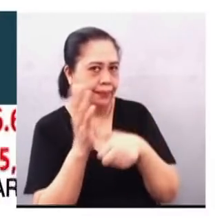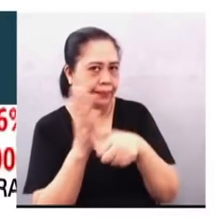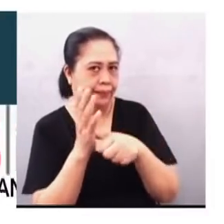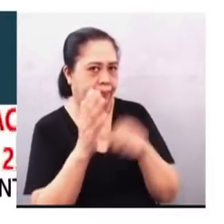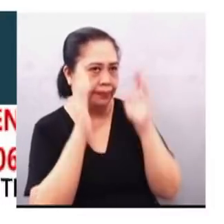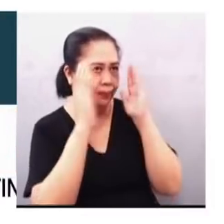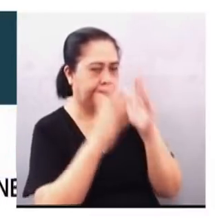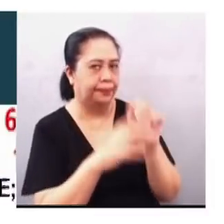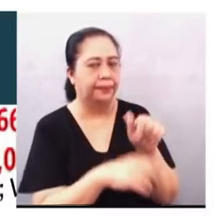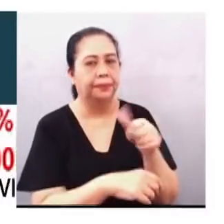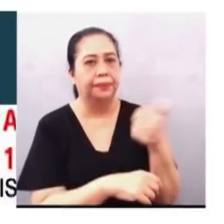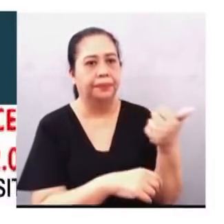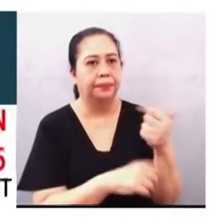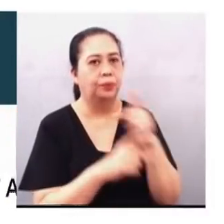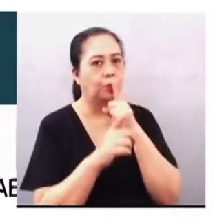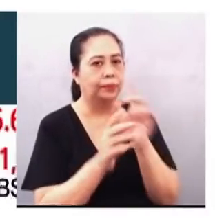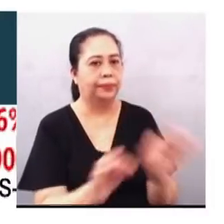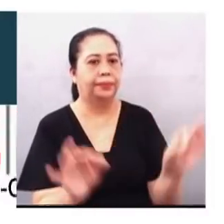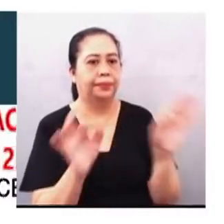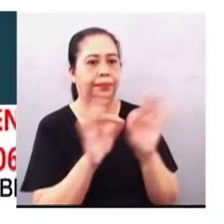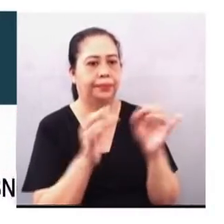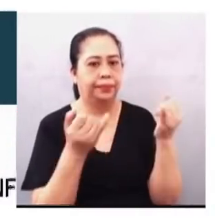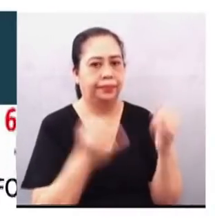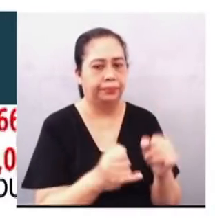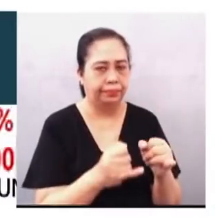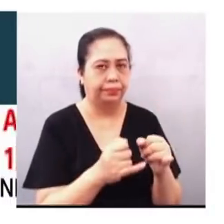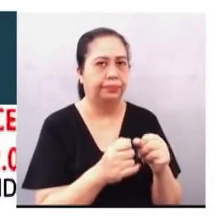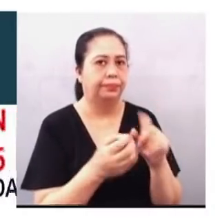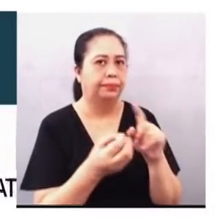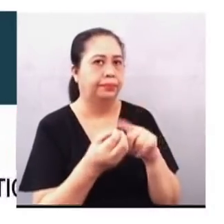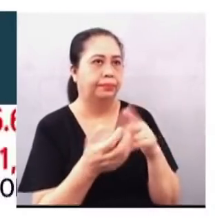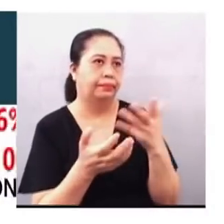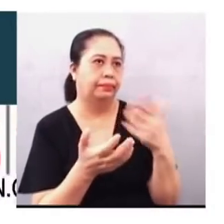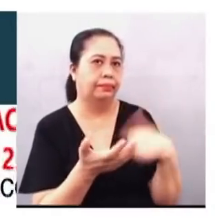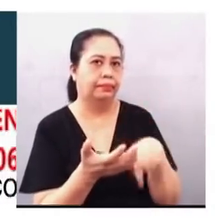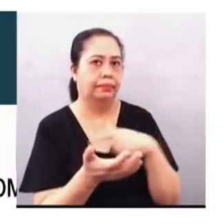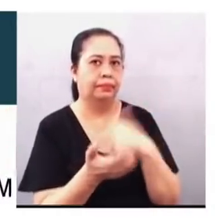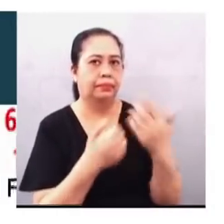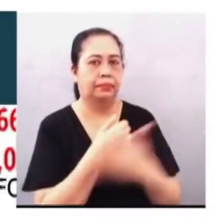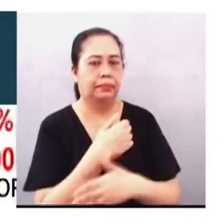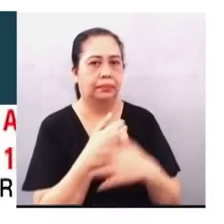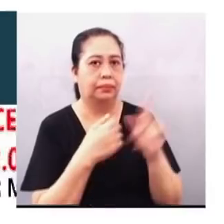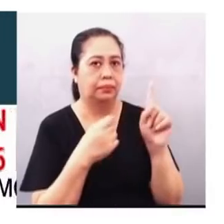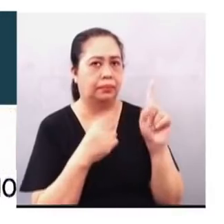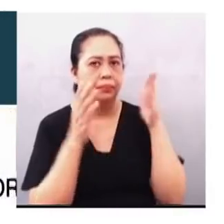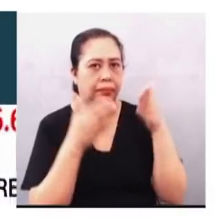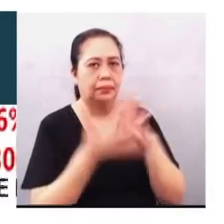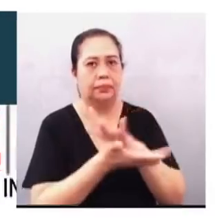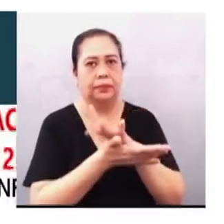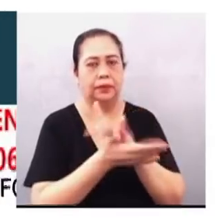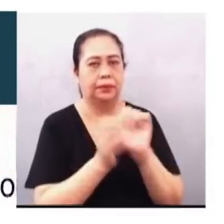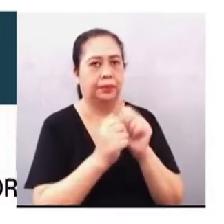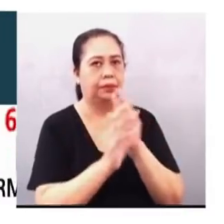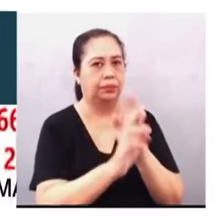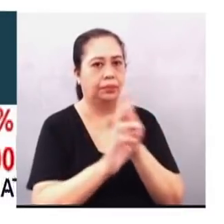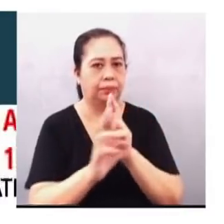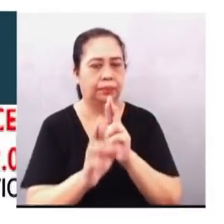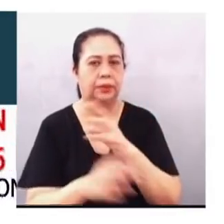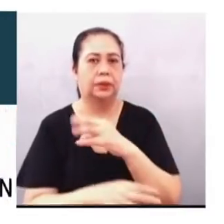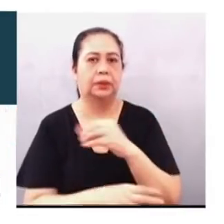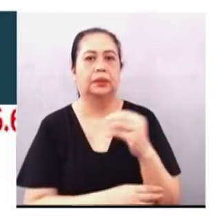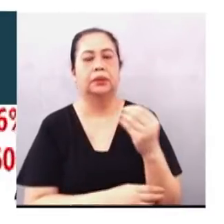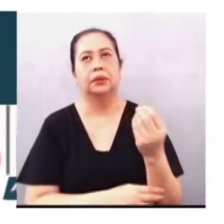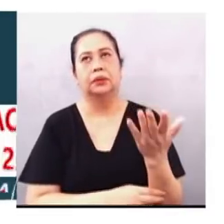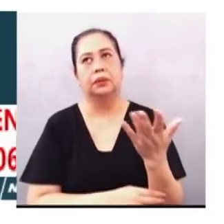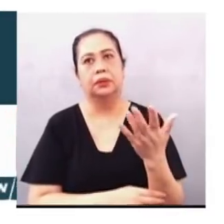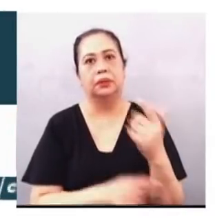one of the really important issues hounding the country today, and it's the pandemic response and the Blue